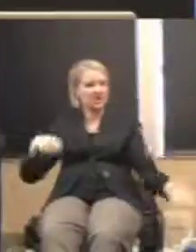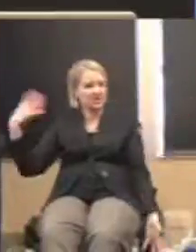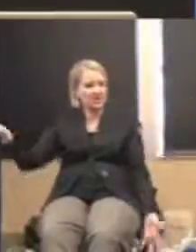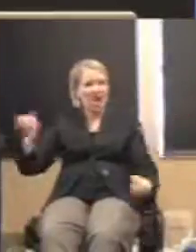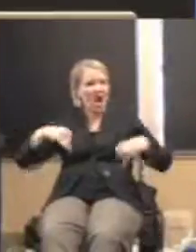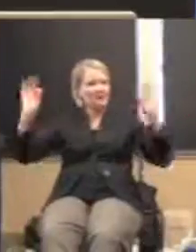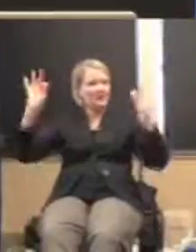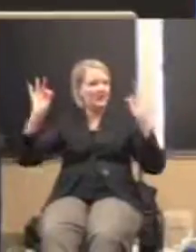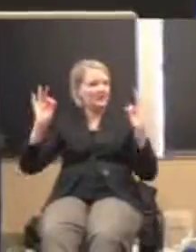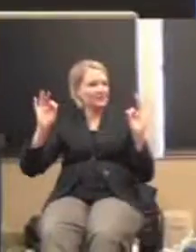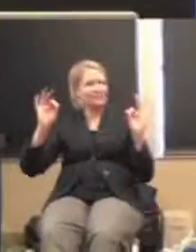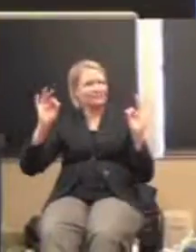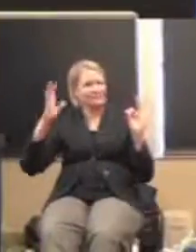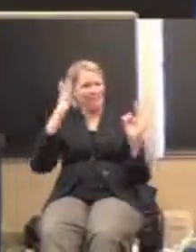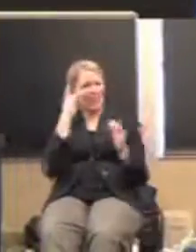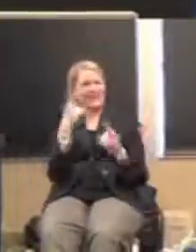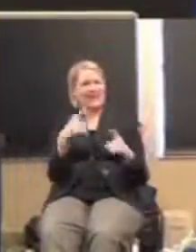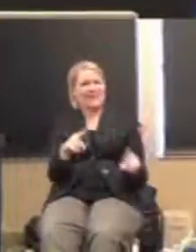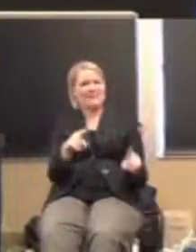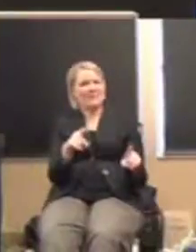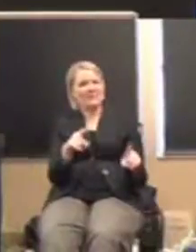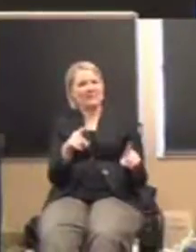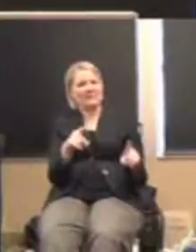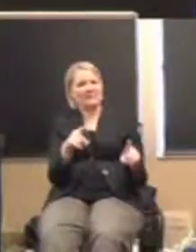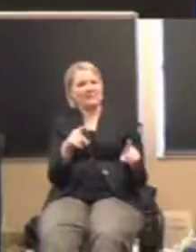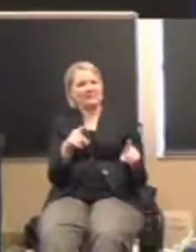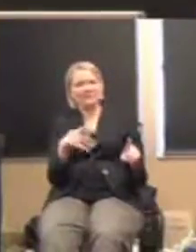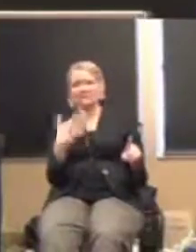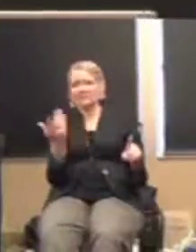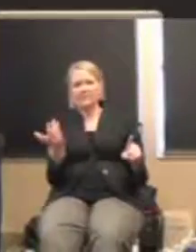Right? Well, why does that happen?